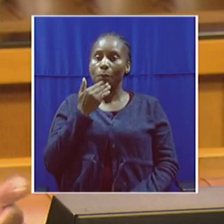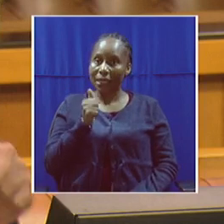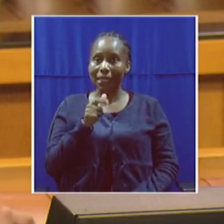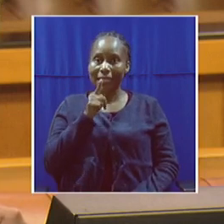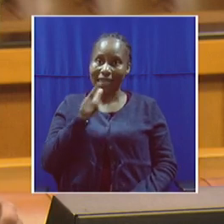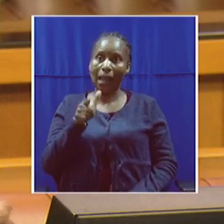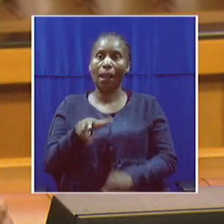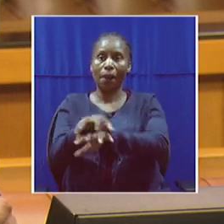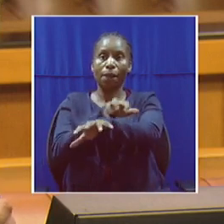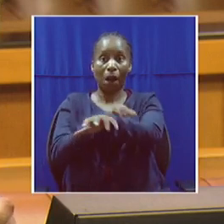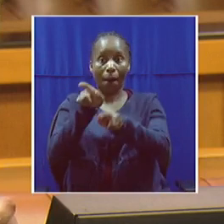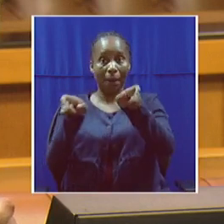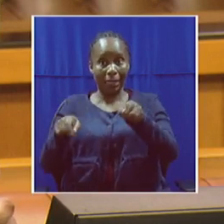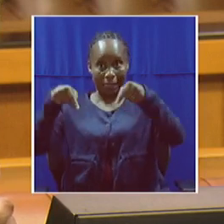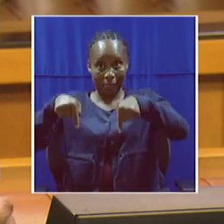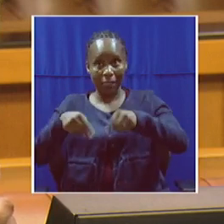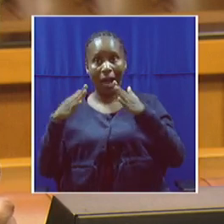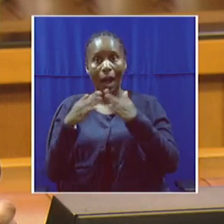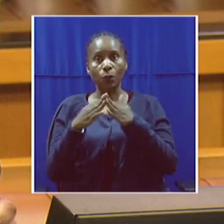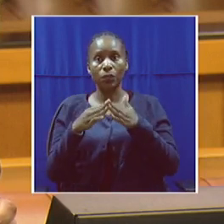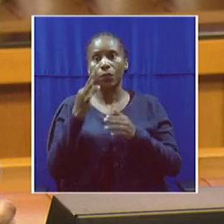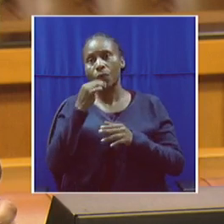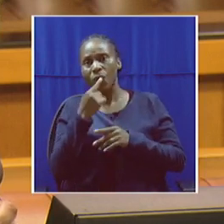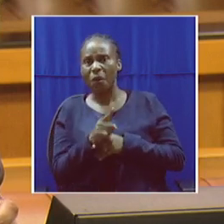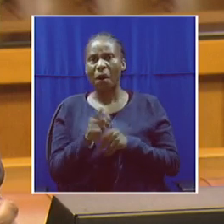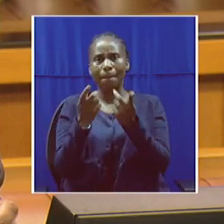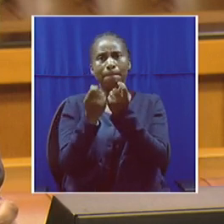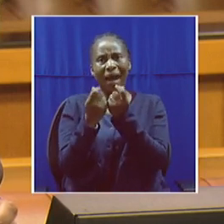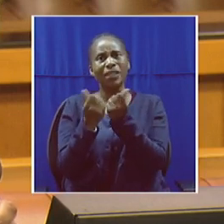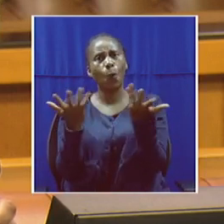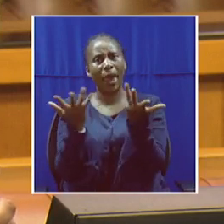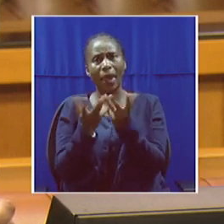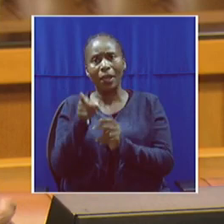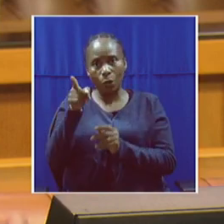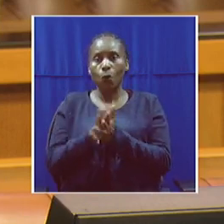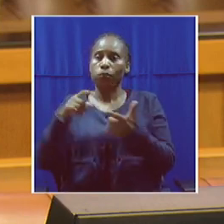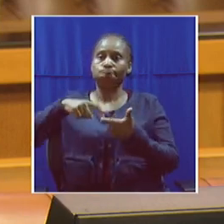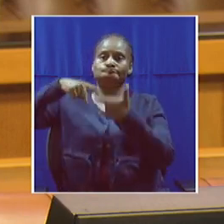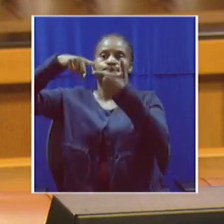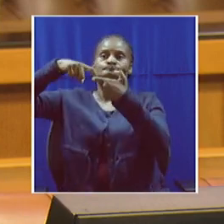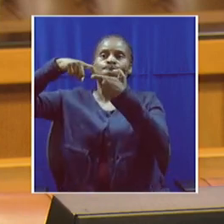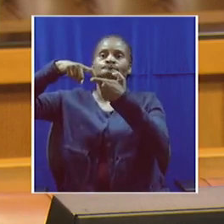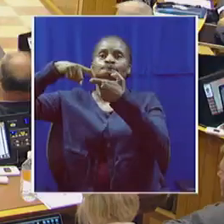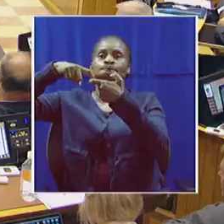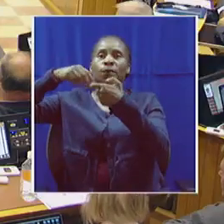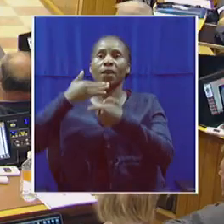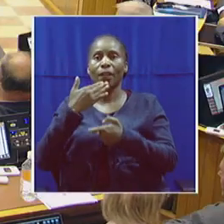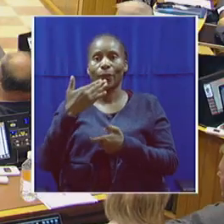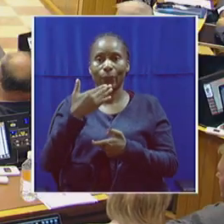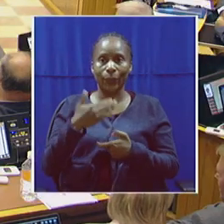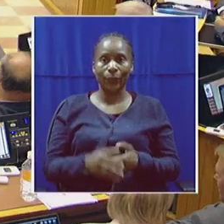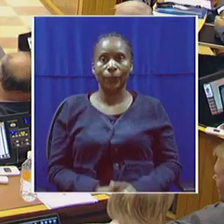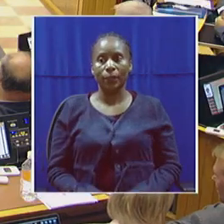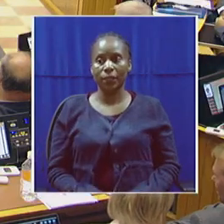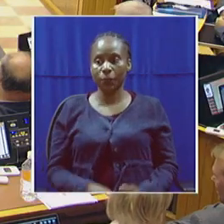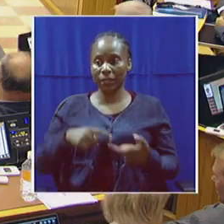farmers and this house as to where is the money that you have suspended thank you thank